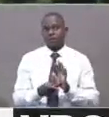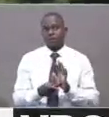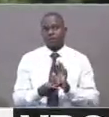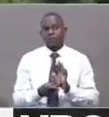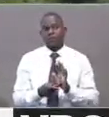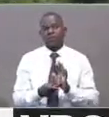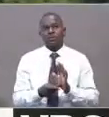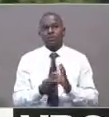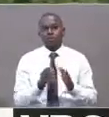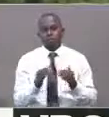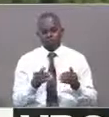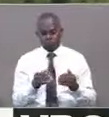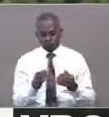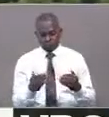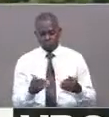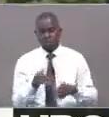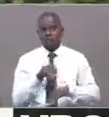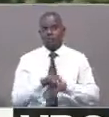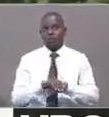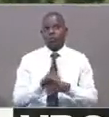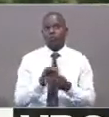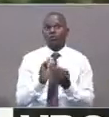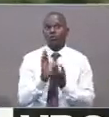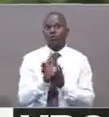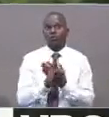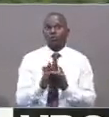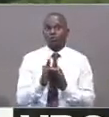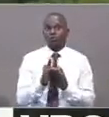Kahwa, UBC News in Mukono District.